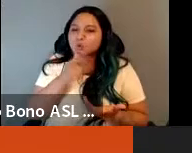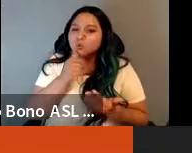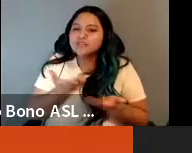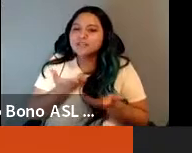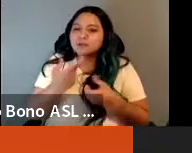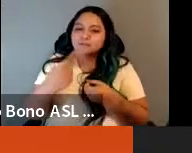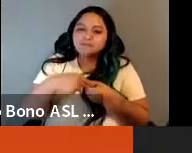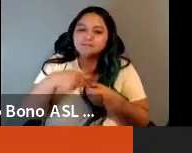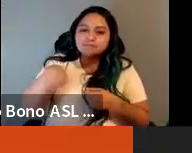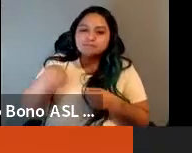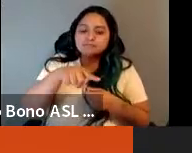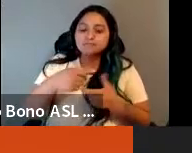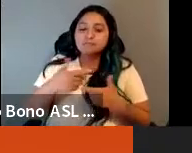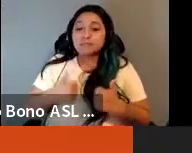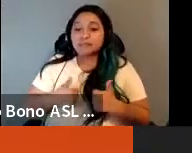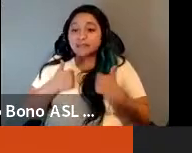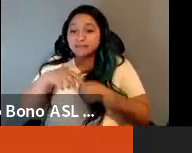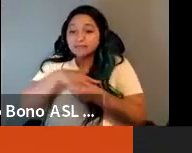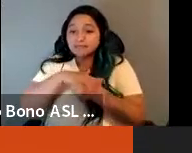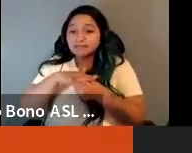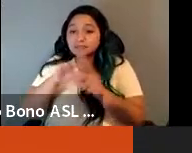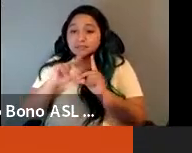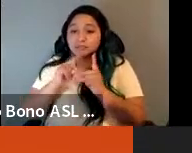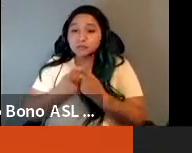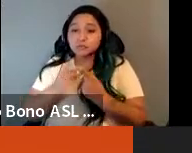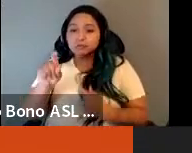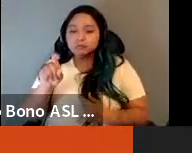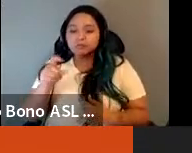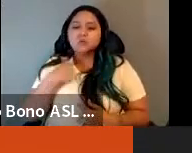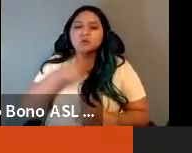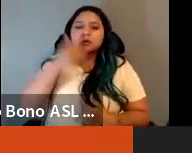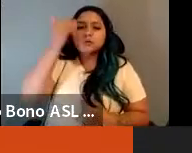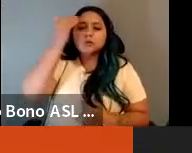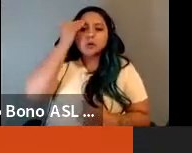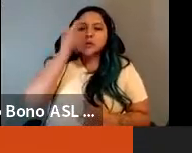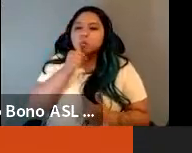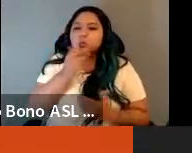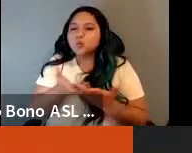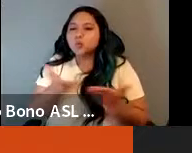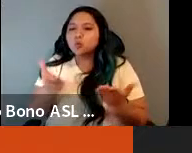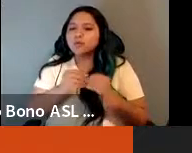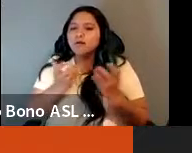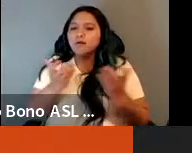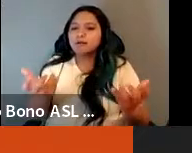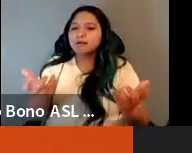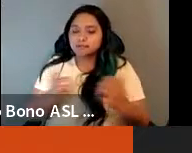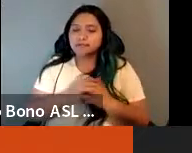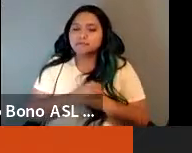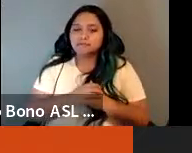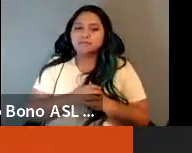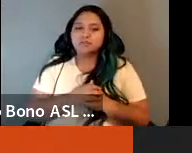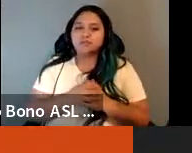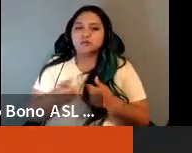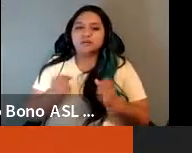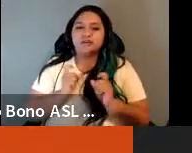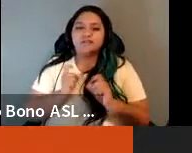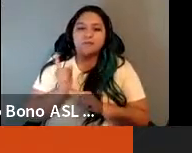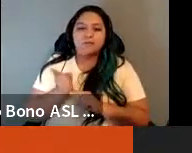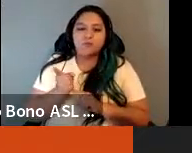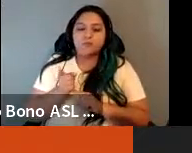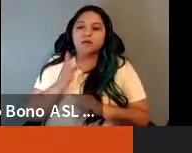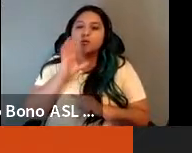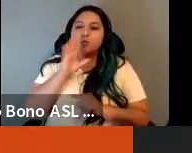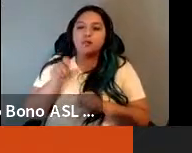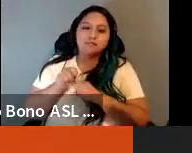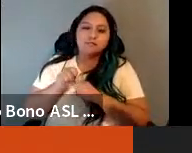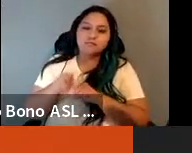whether you live in the district and whatnot, because we want to know, our audience. So give us a second, and we're going to